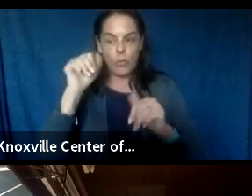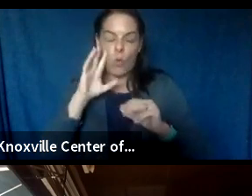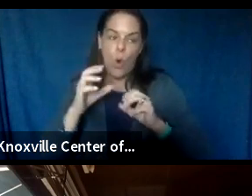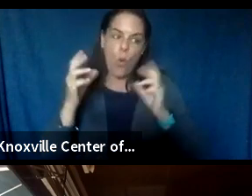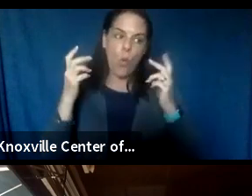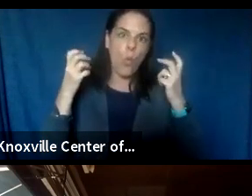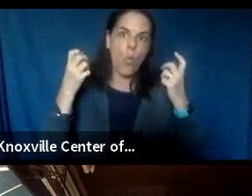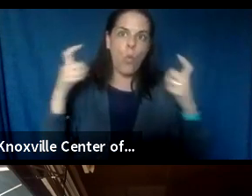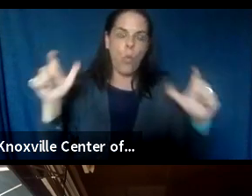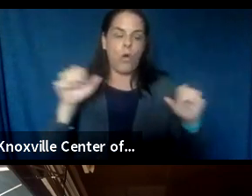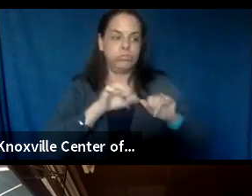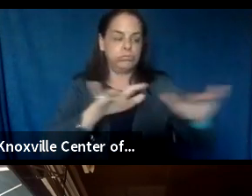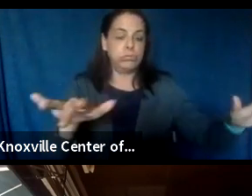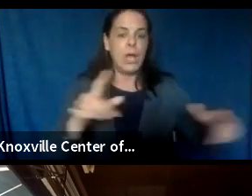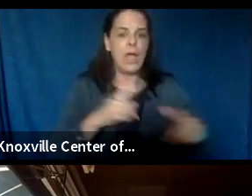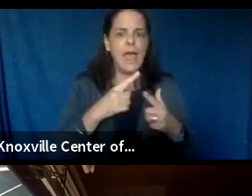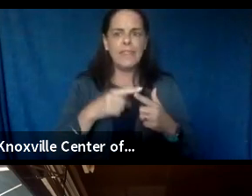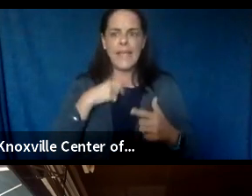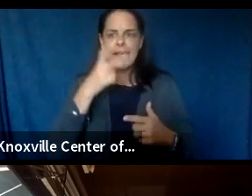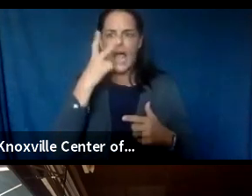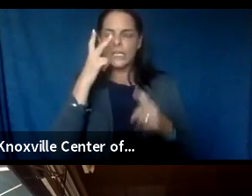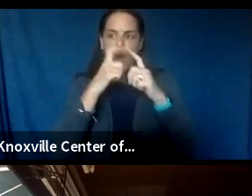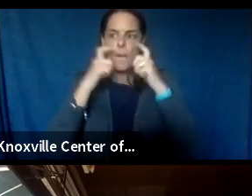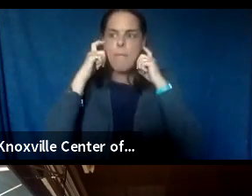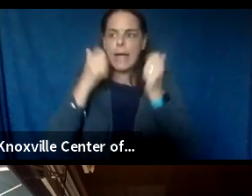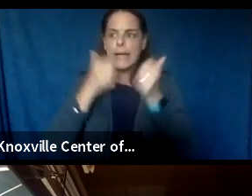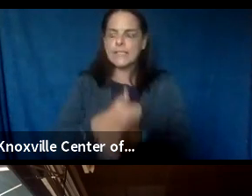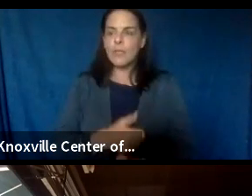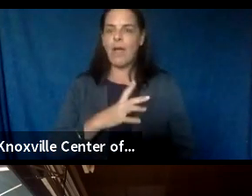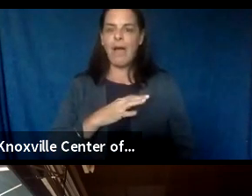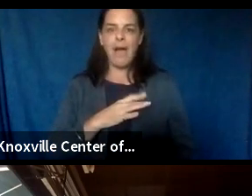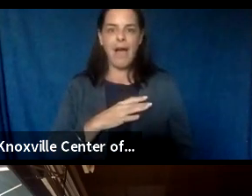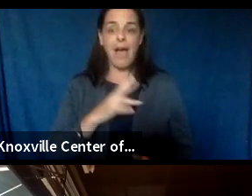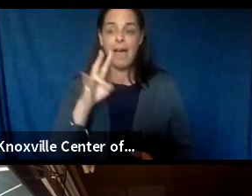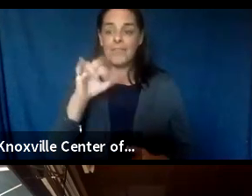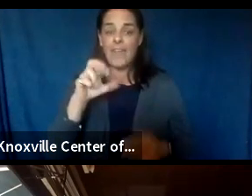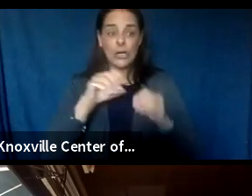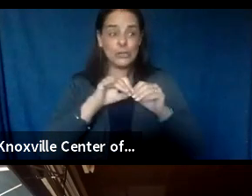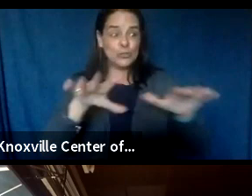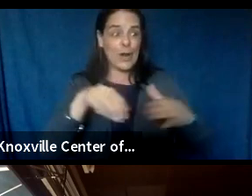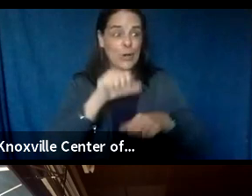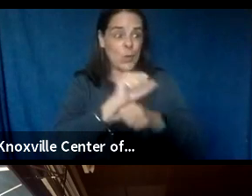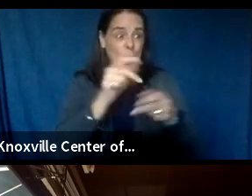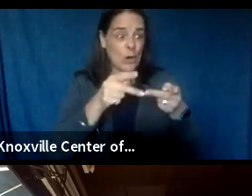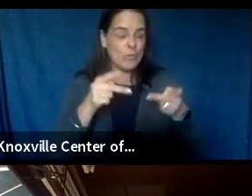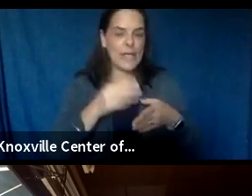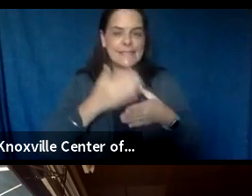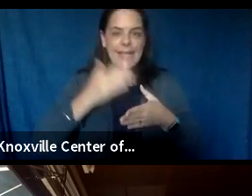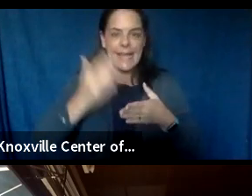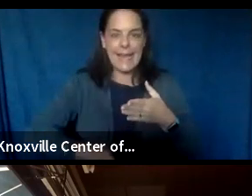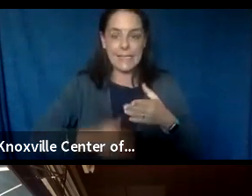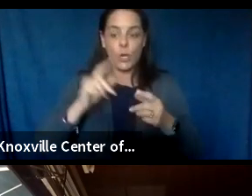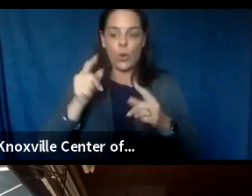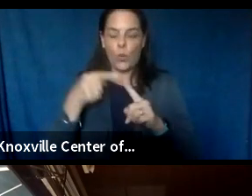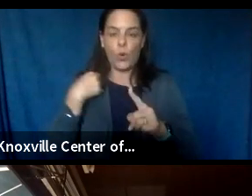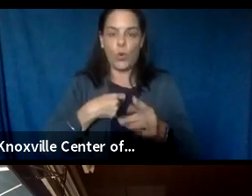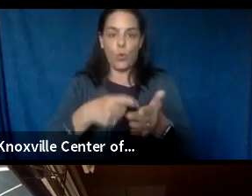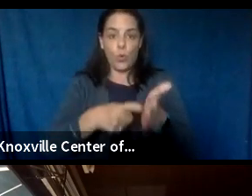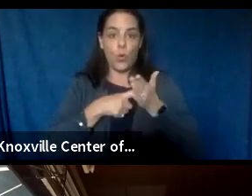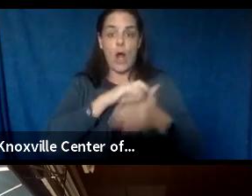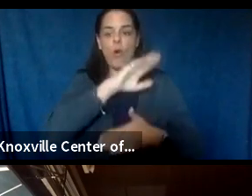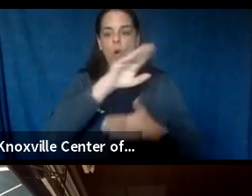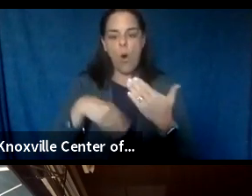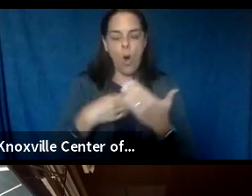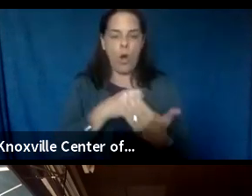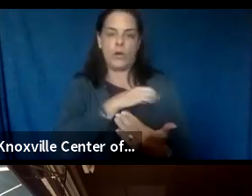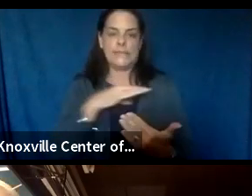wondrous effect of mask compliance. The viral spread in the workplace ended when we absolutely required all staff to